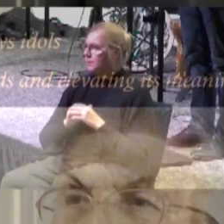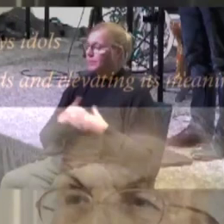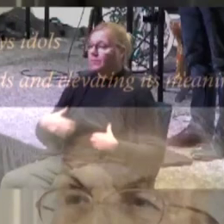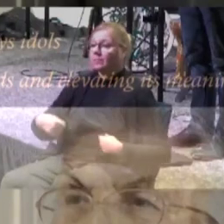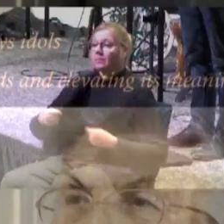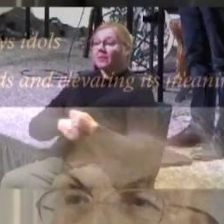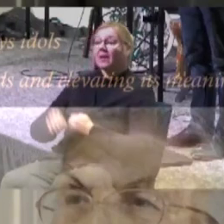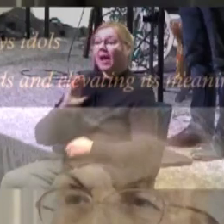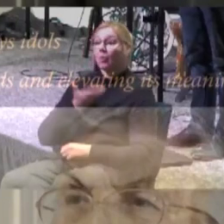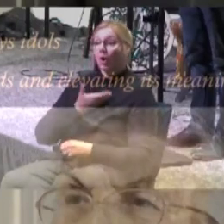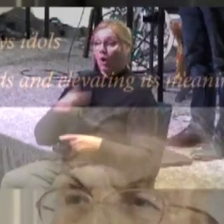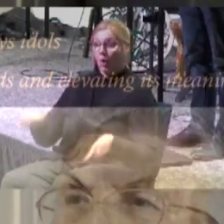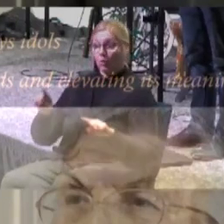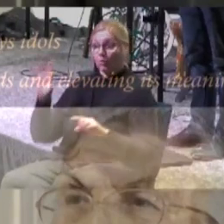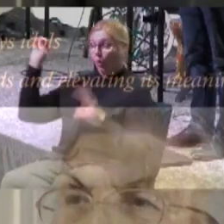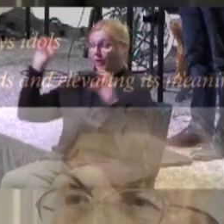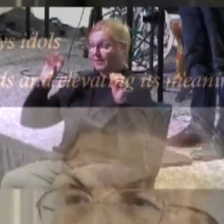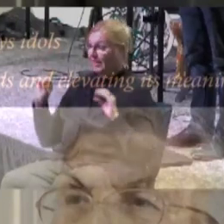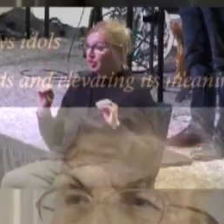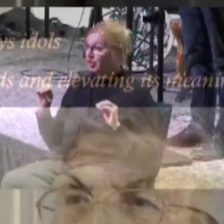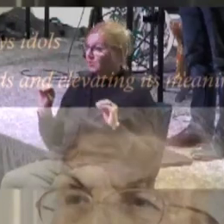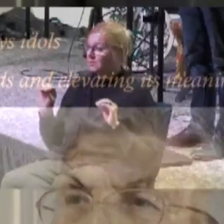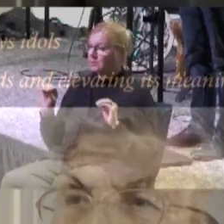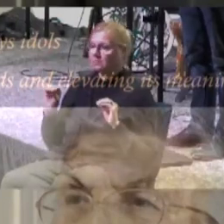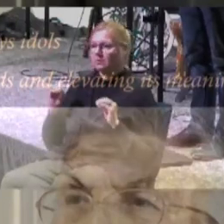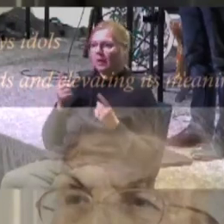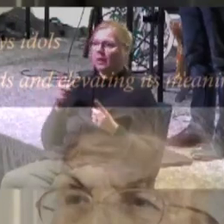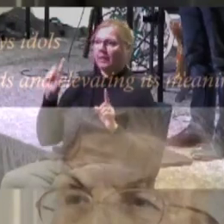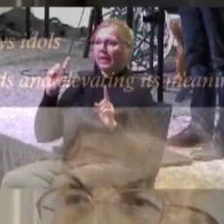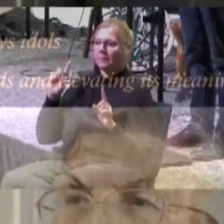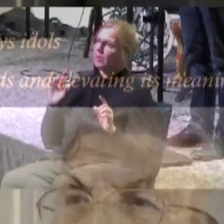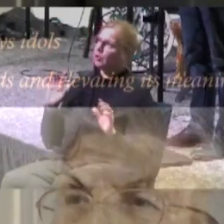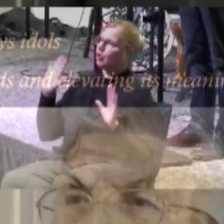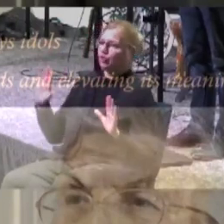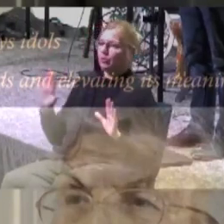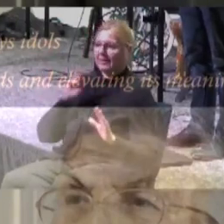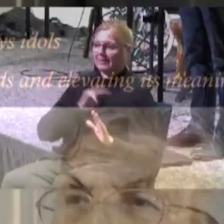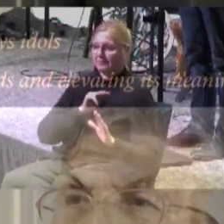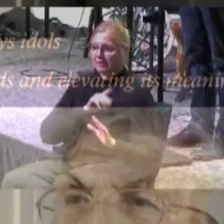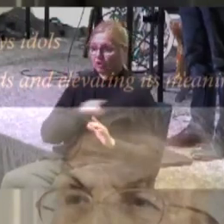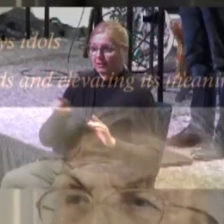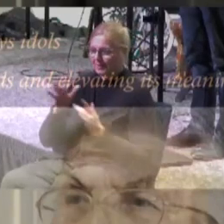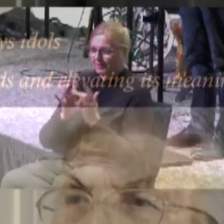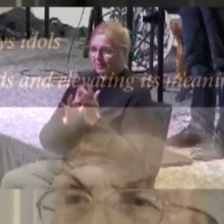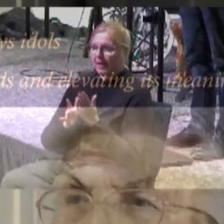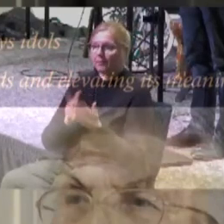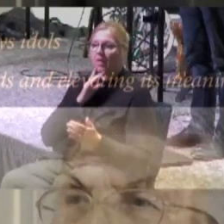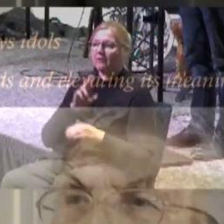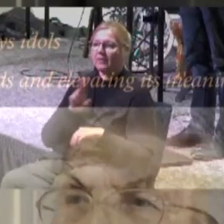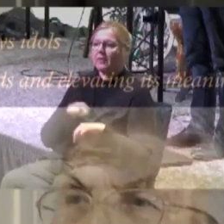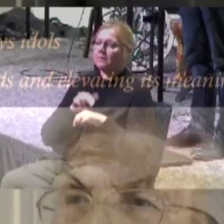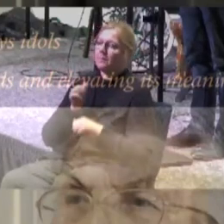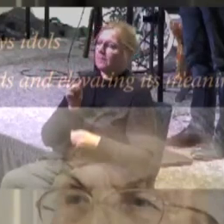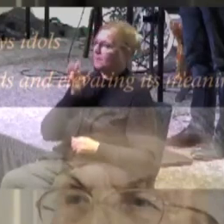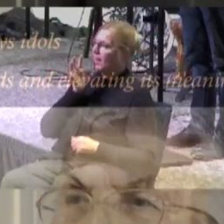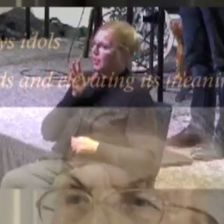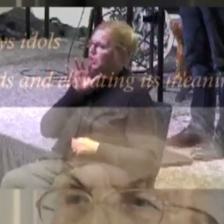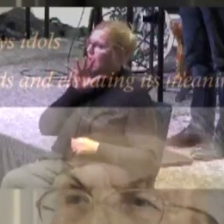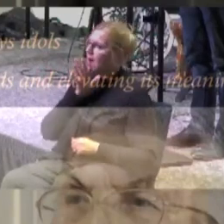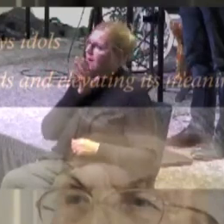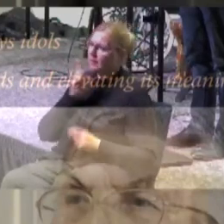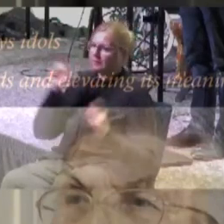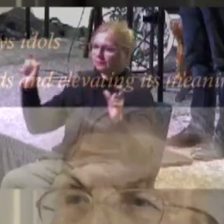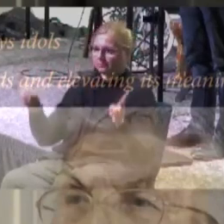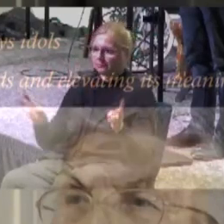organizations, by claiming that the greatest missionary is the Bible in the mother tongue, risk dishonoring the